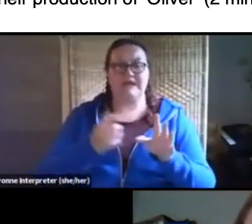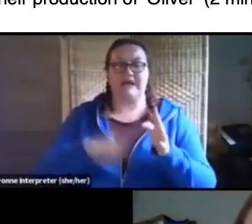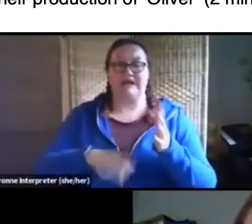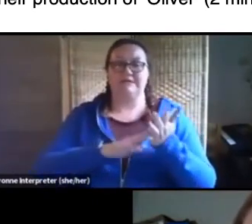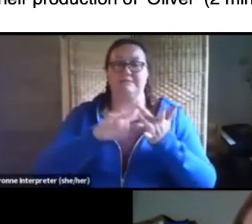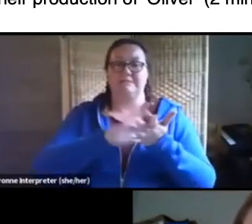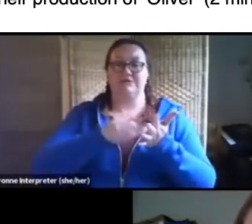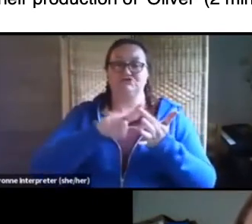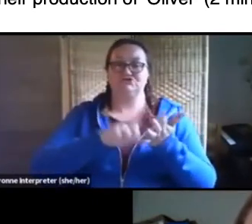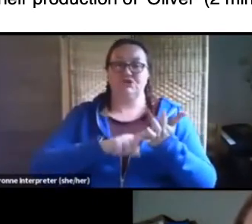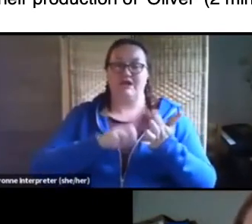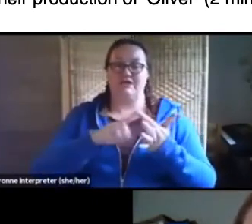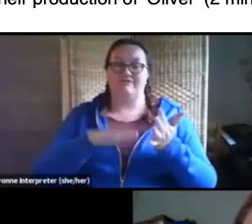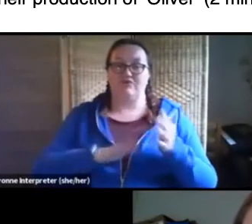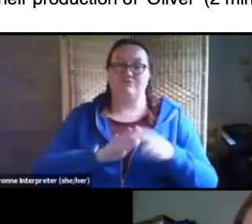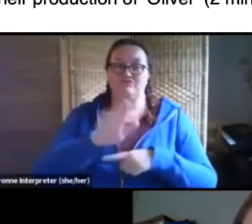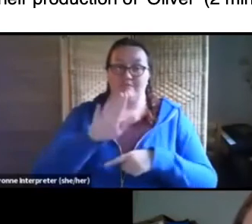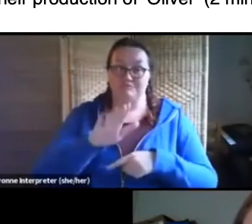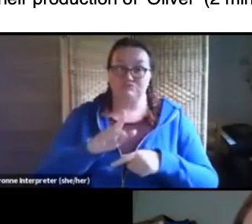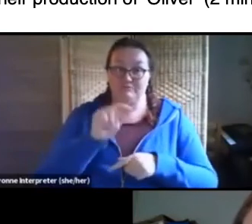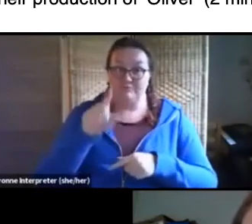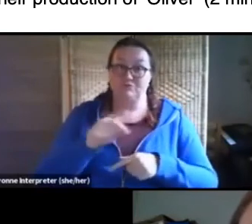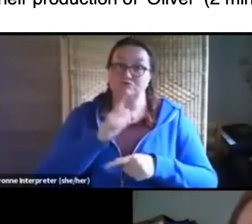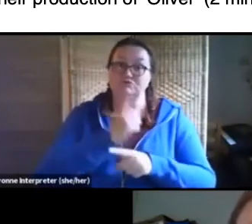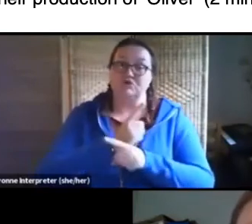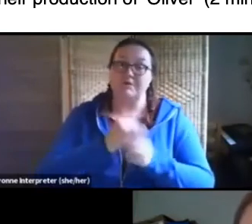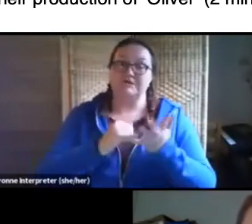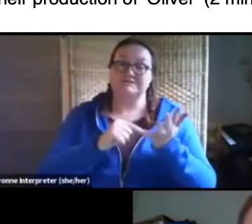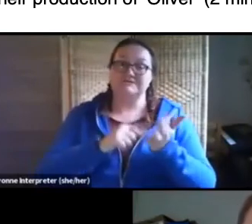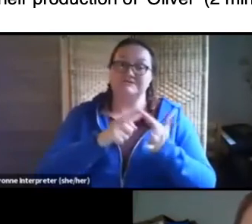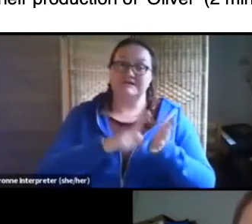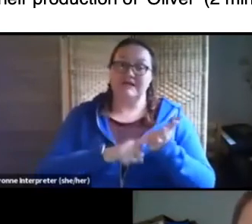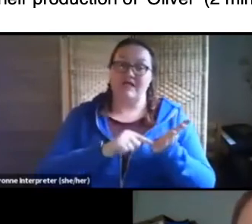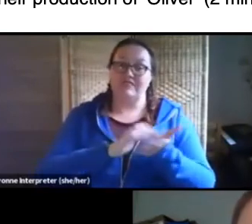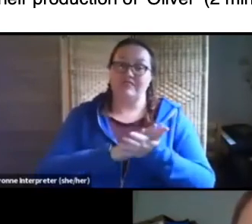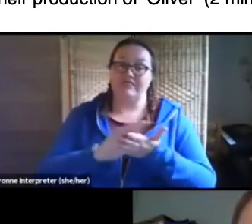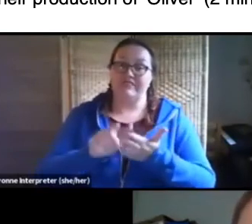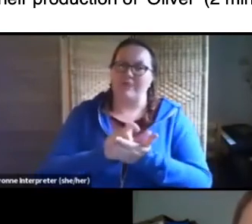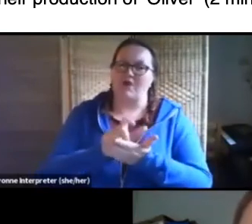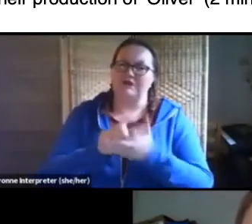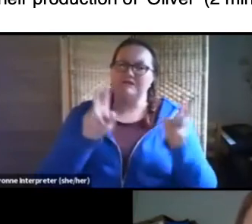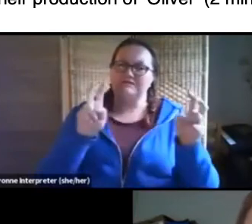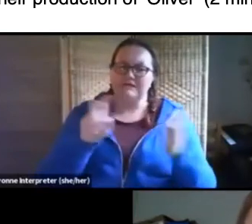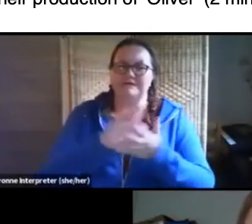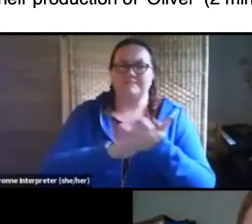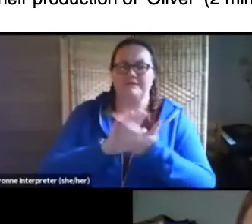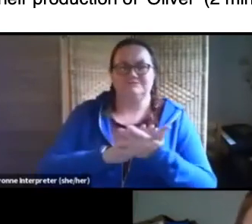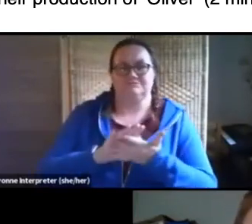Moon talk a lot about stealth marketing. So it wasn't like we made a conscious effort to make sure we had